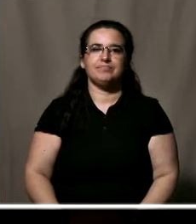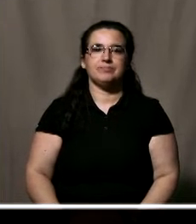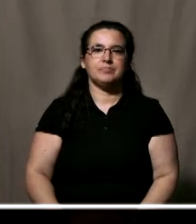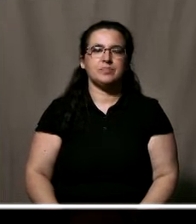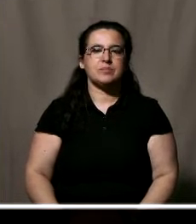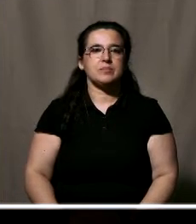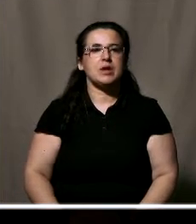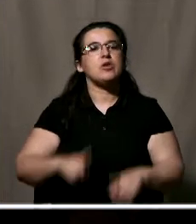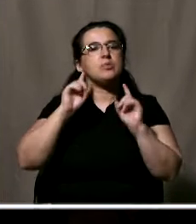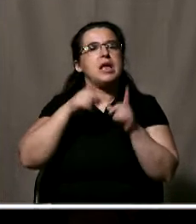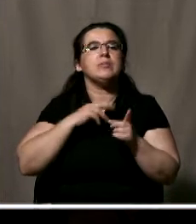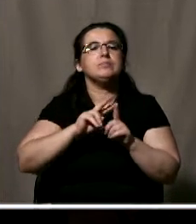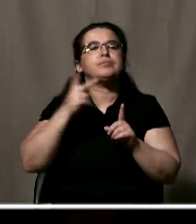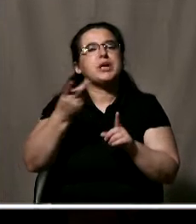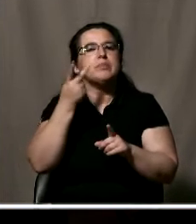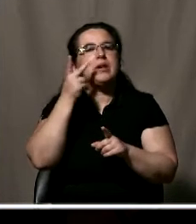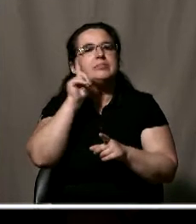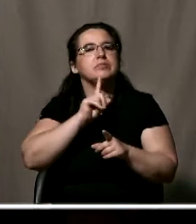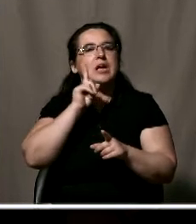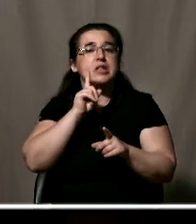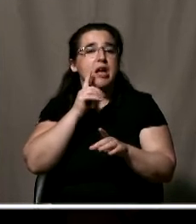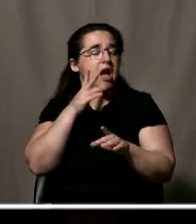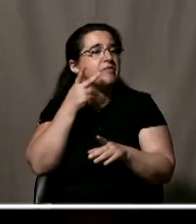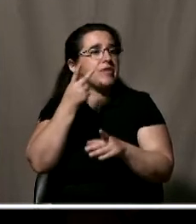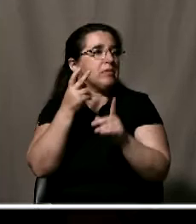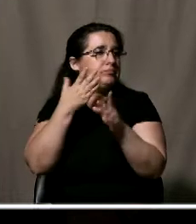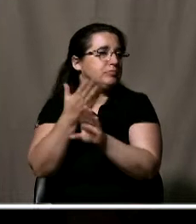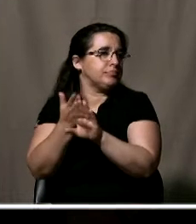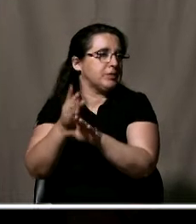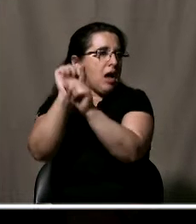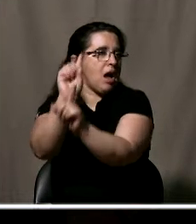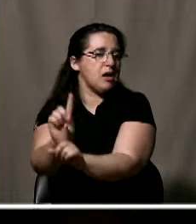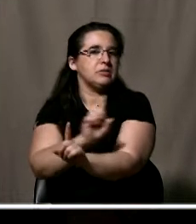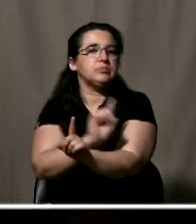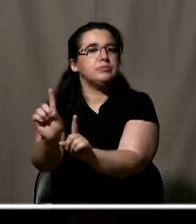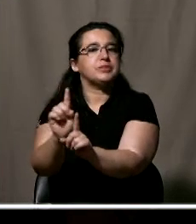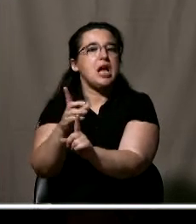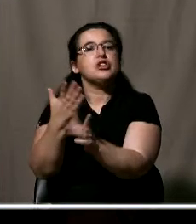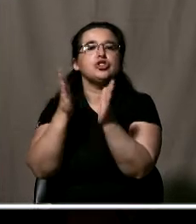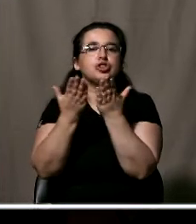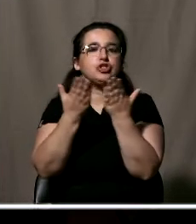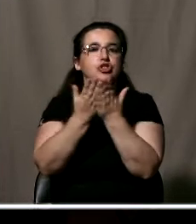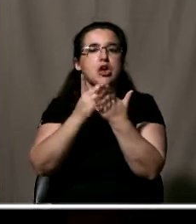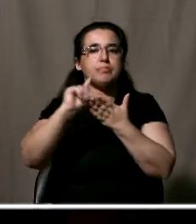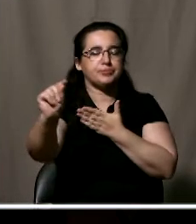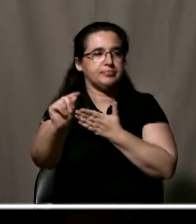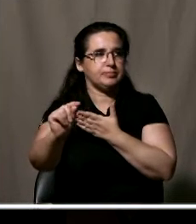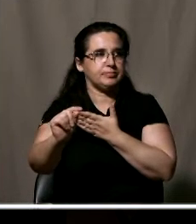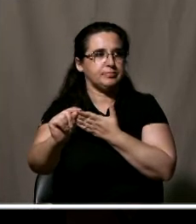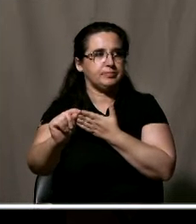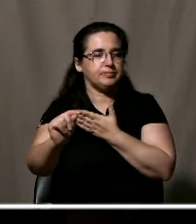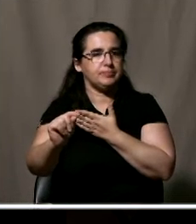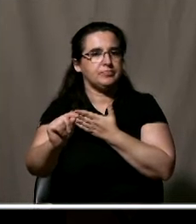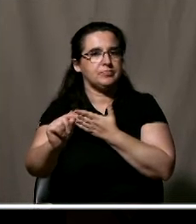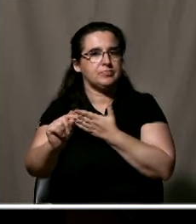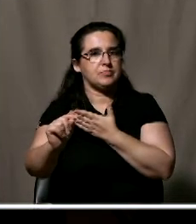Ele começou a viver com uma moça que não era a sua mulher. Dropped out of school. Saiu da escola, abandonou a escola. Filled with guilt about his past. E ele